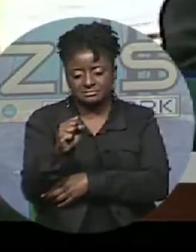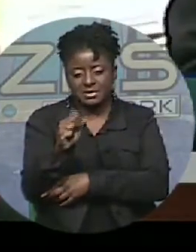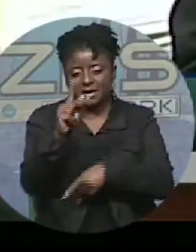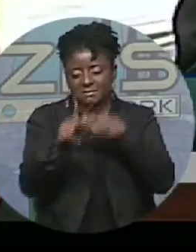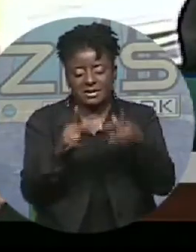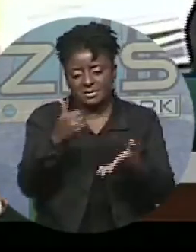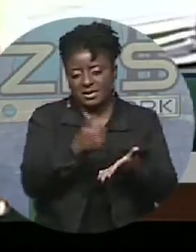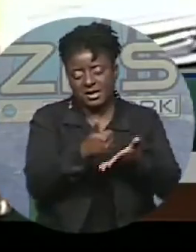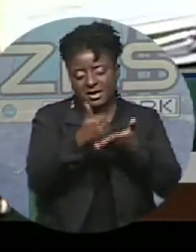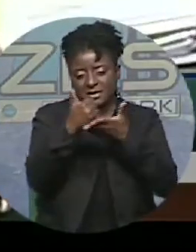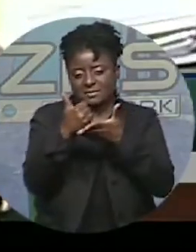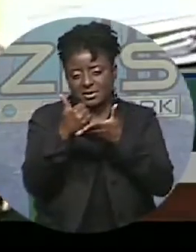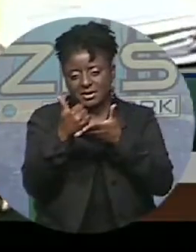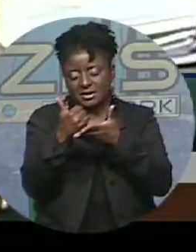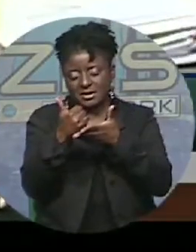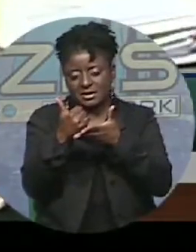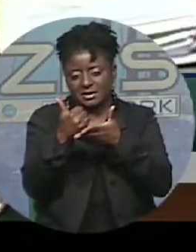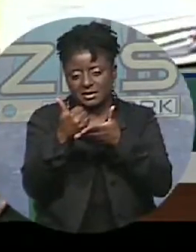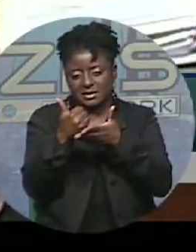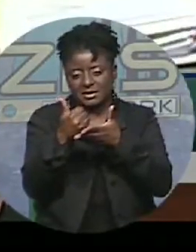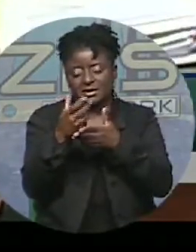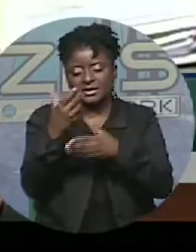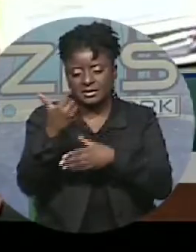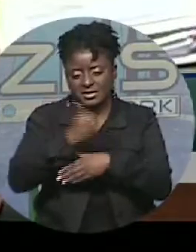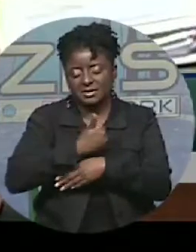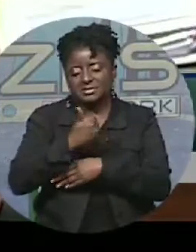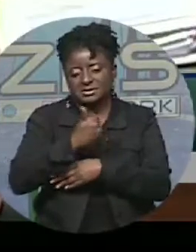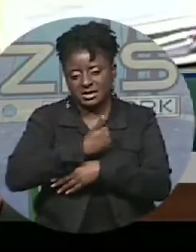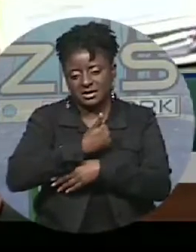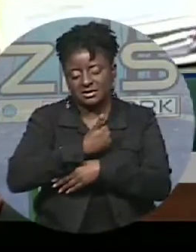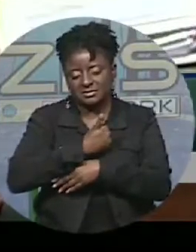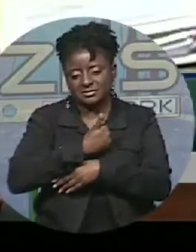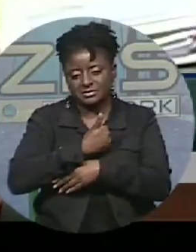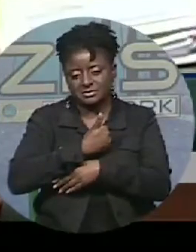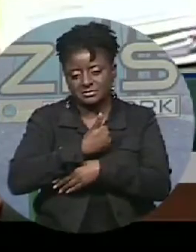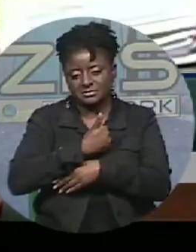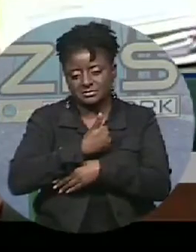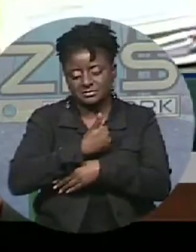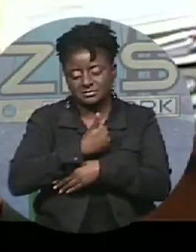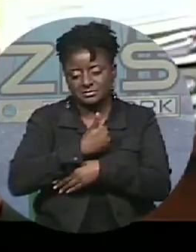themselves. And with the cost of living and